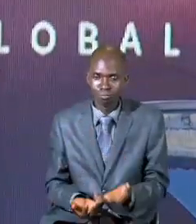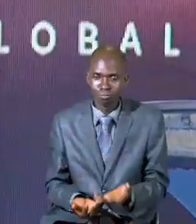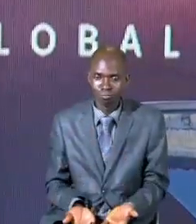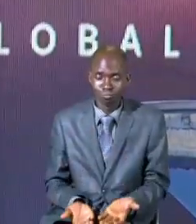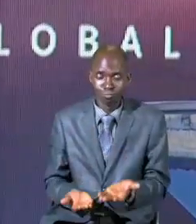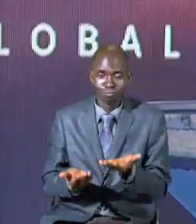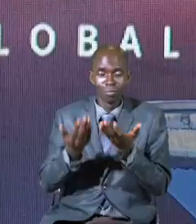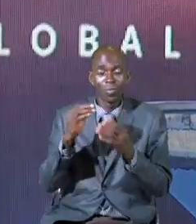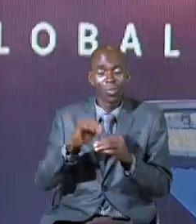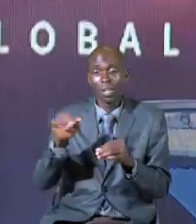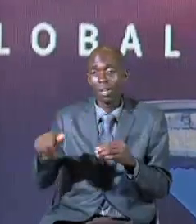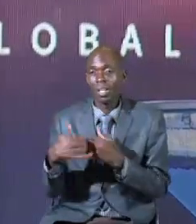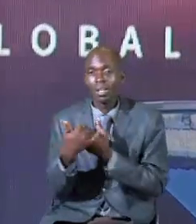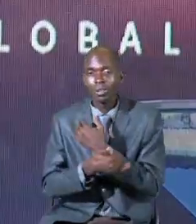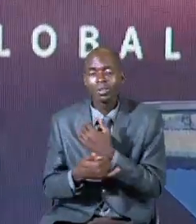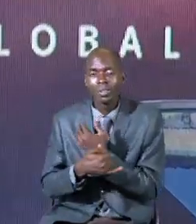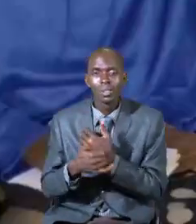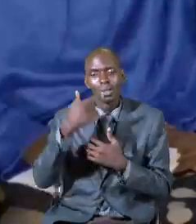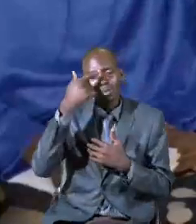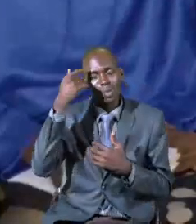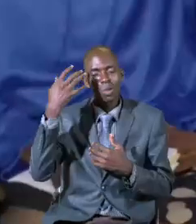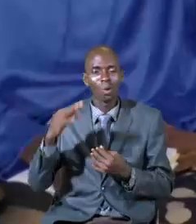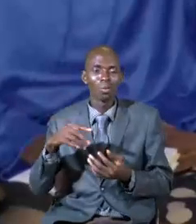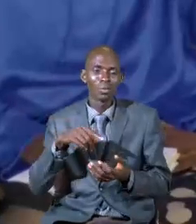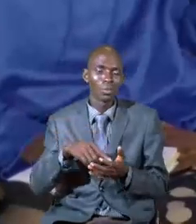this adversity, you will advance.